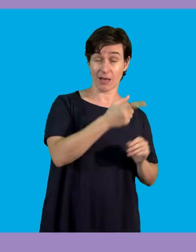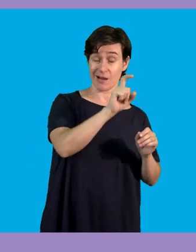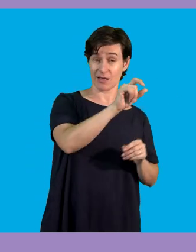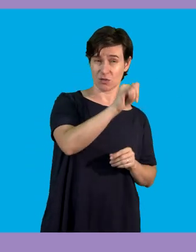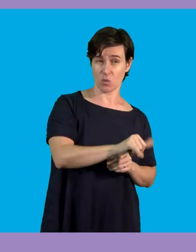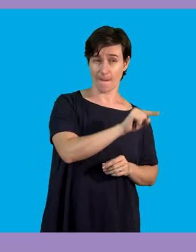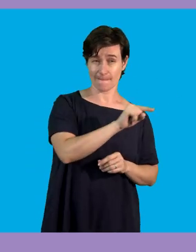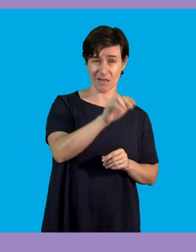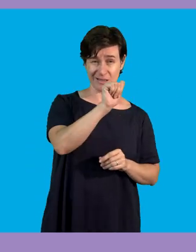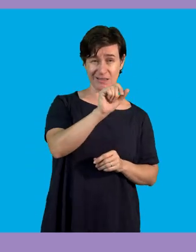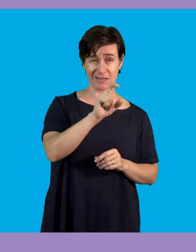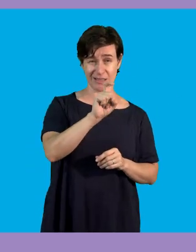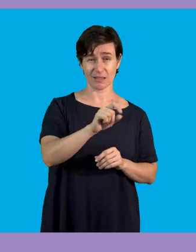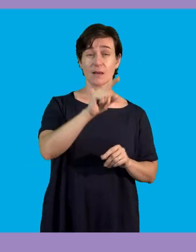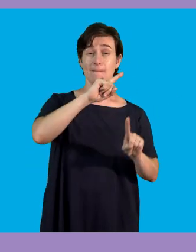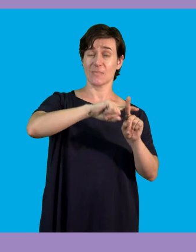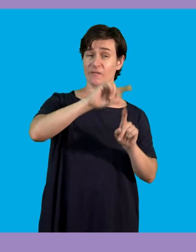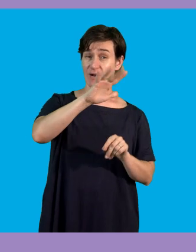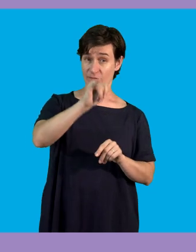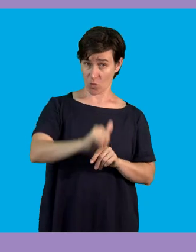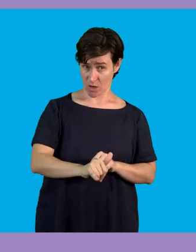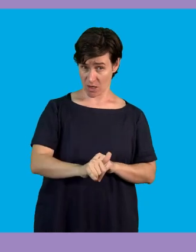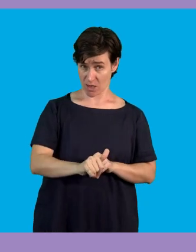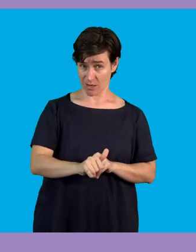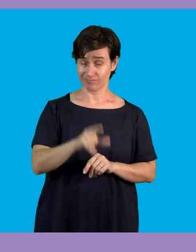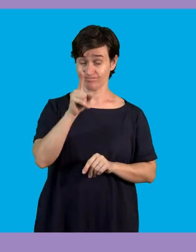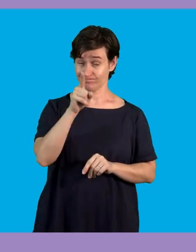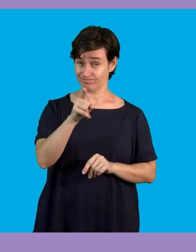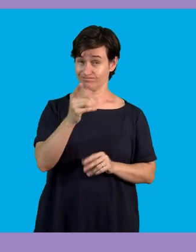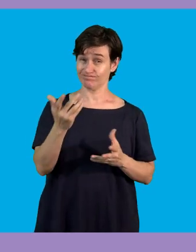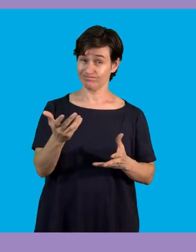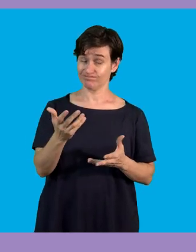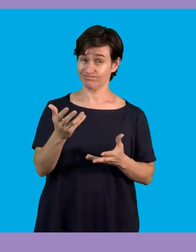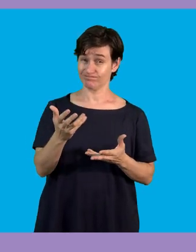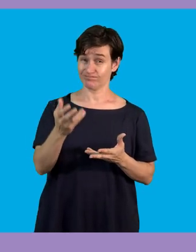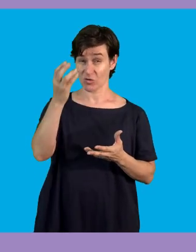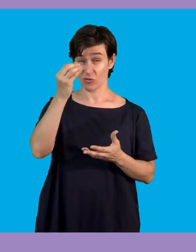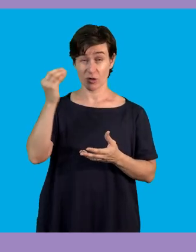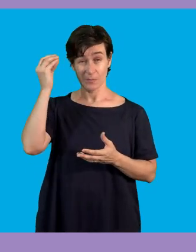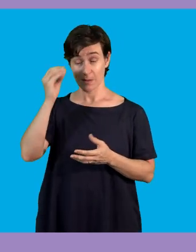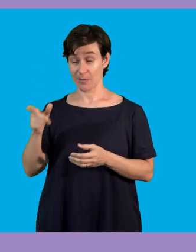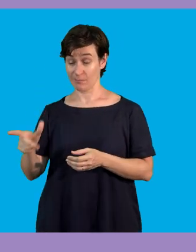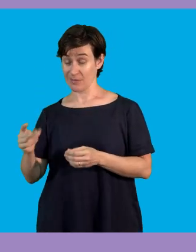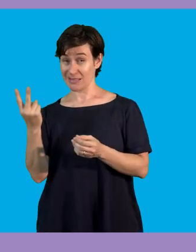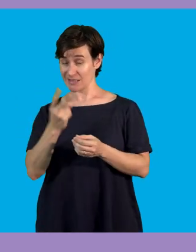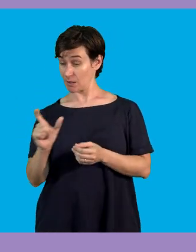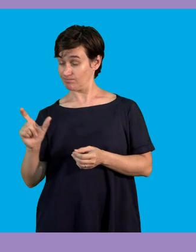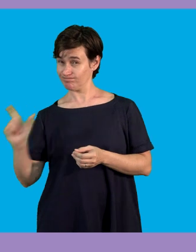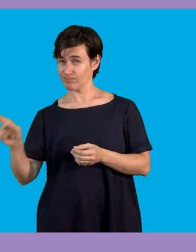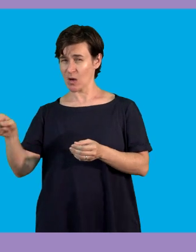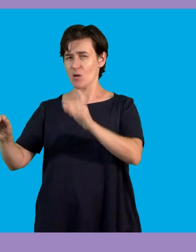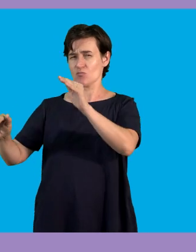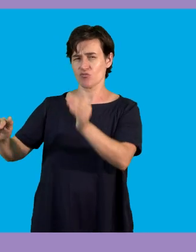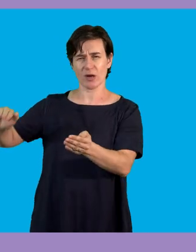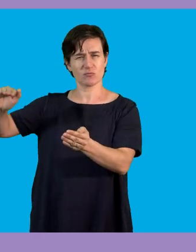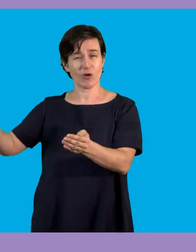minus 6x plus 5y. Remember, we put the second expression in brackets